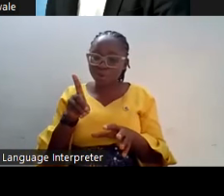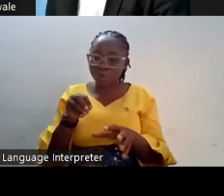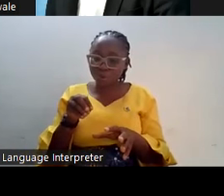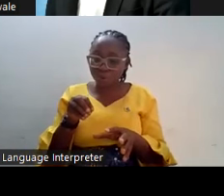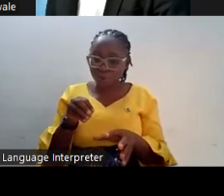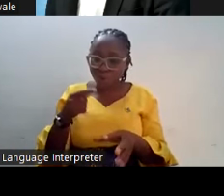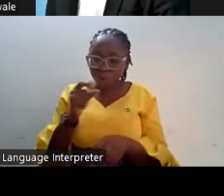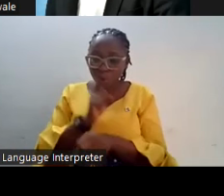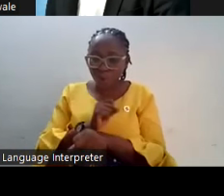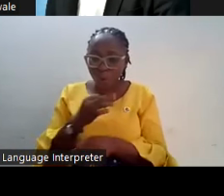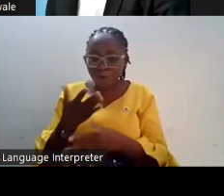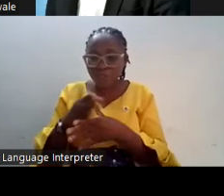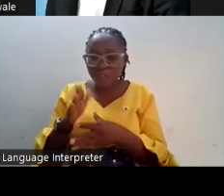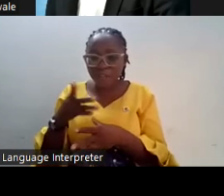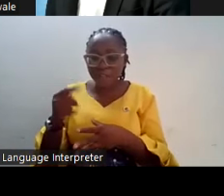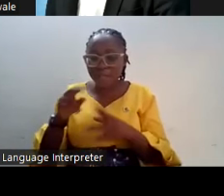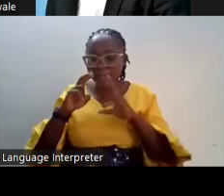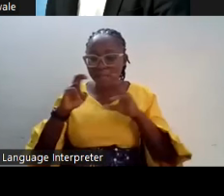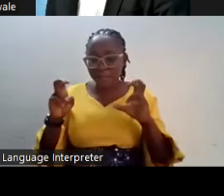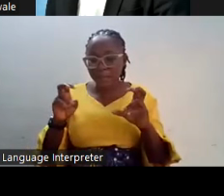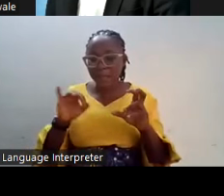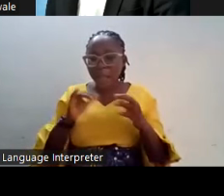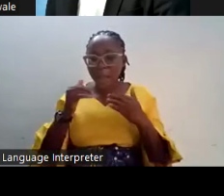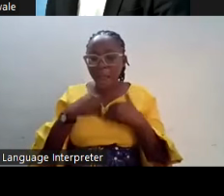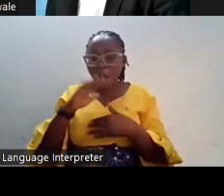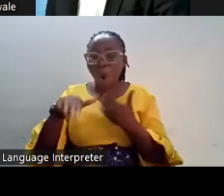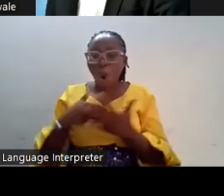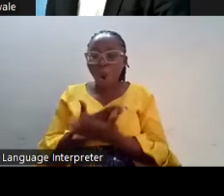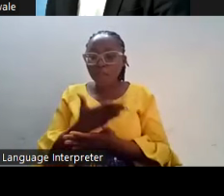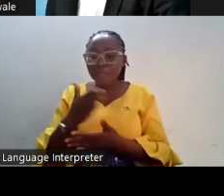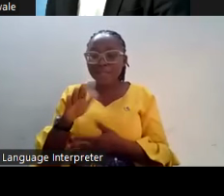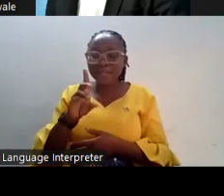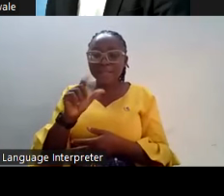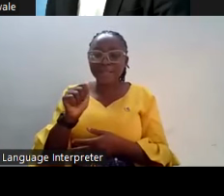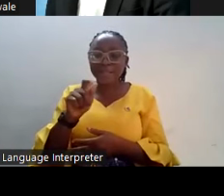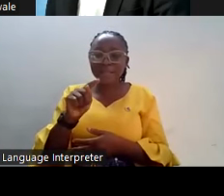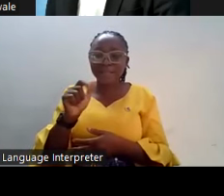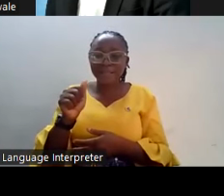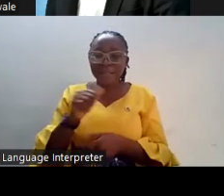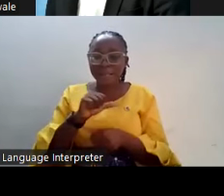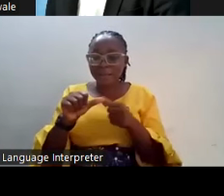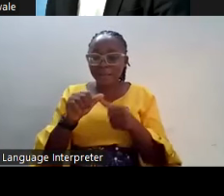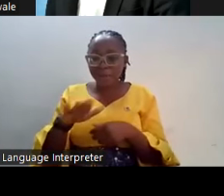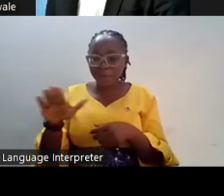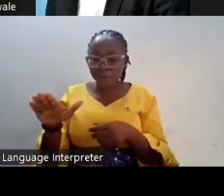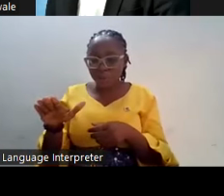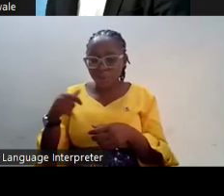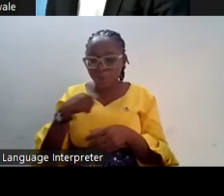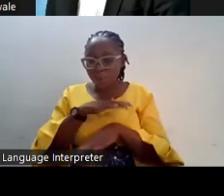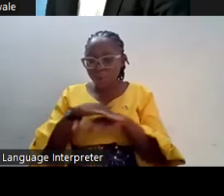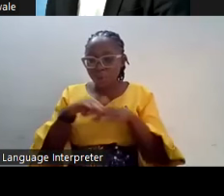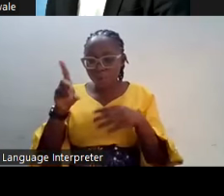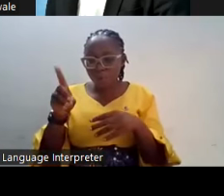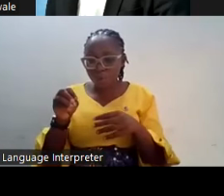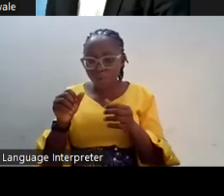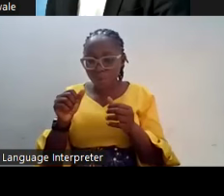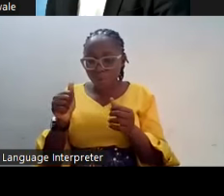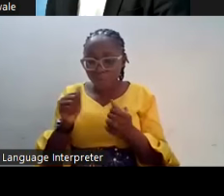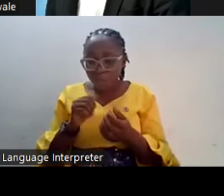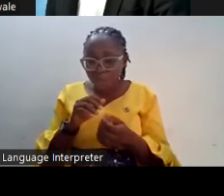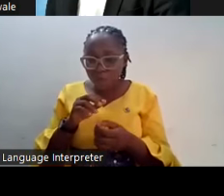sharing assessment results. I had all this data about children, but didn't do a really nice job of sharing those results with the